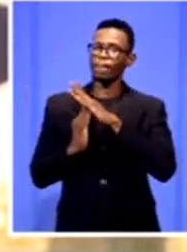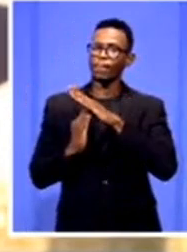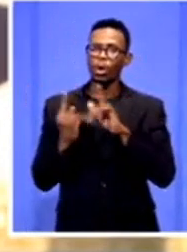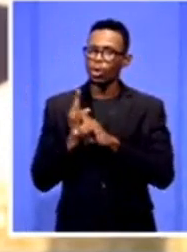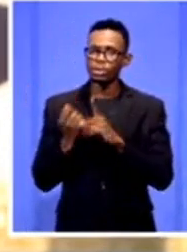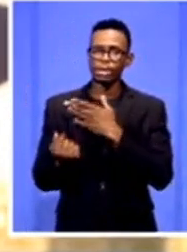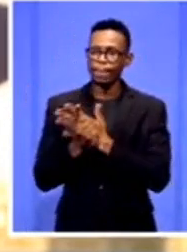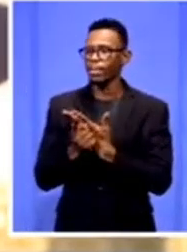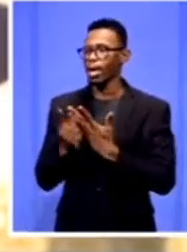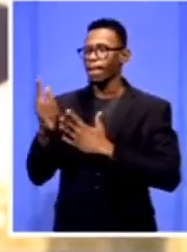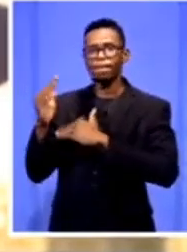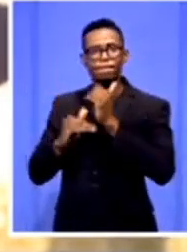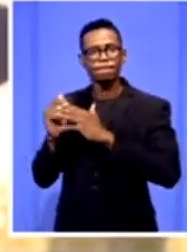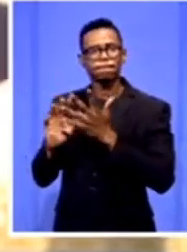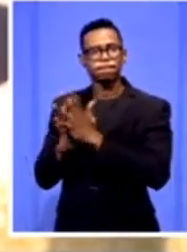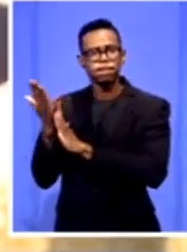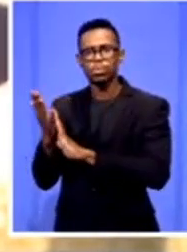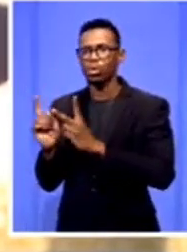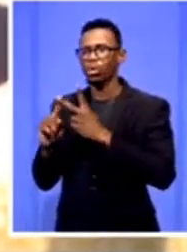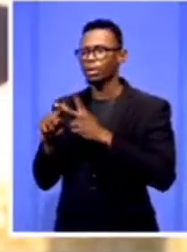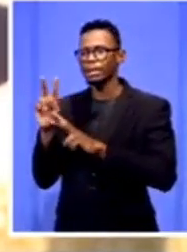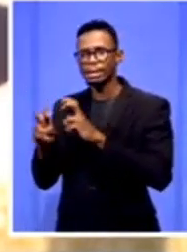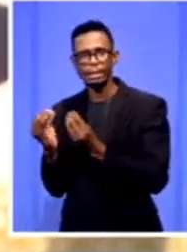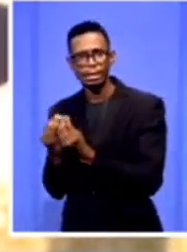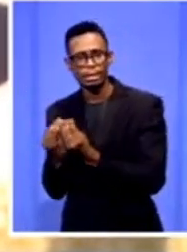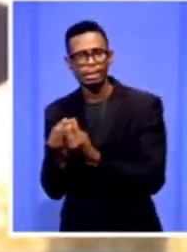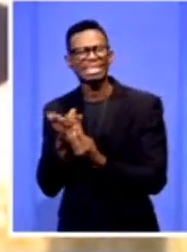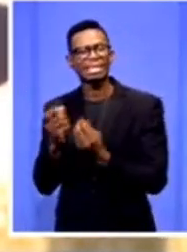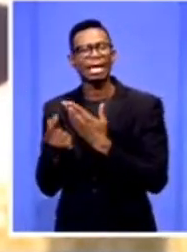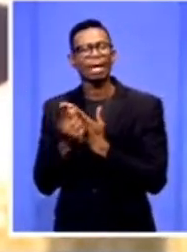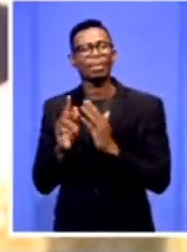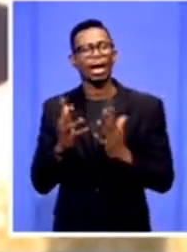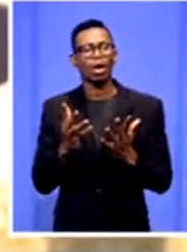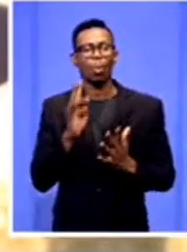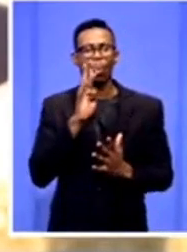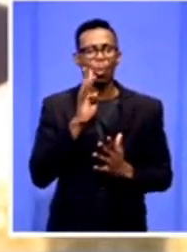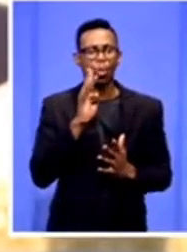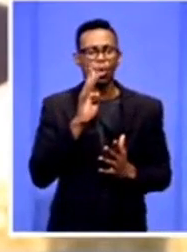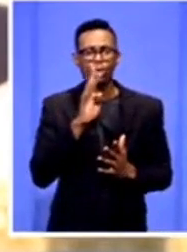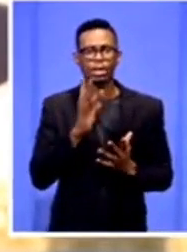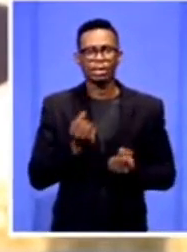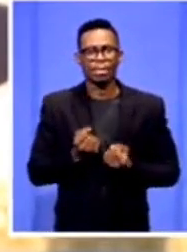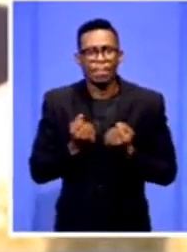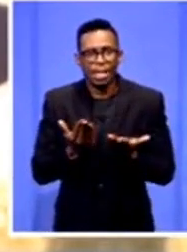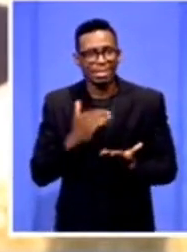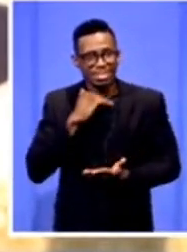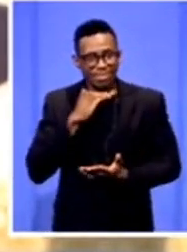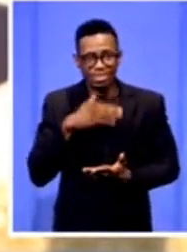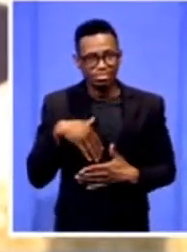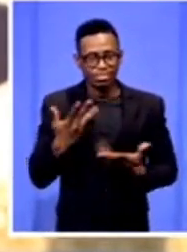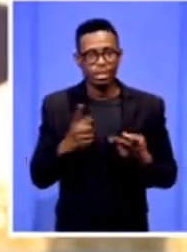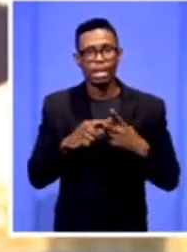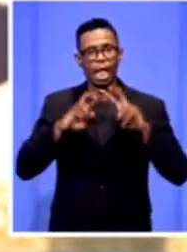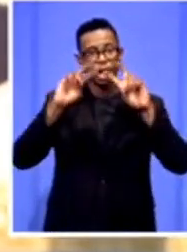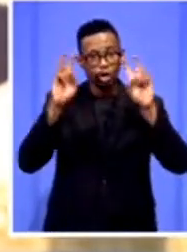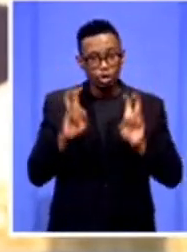electricity and water supply. We will never fold our arms when hopes of our people